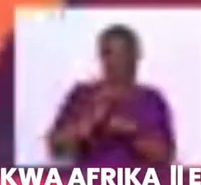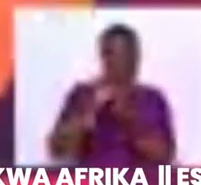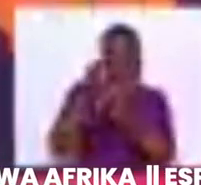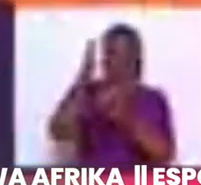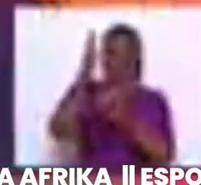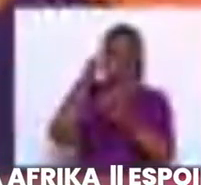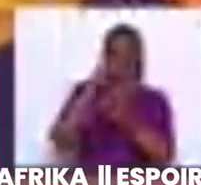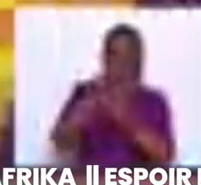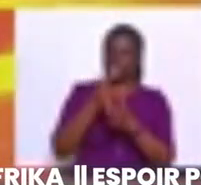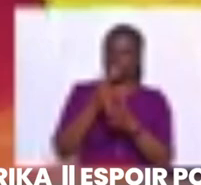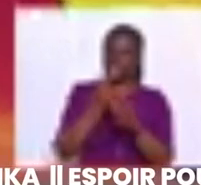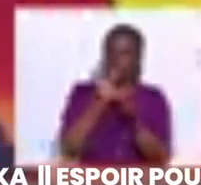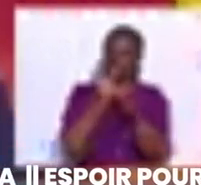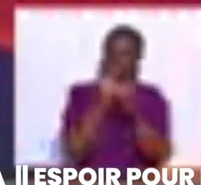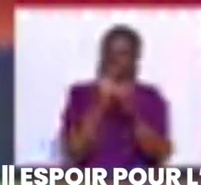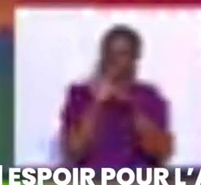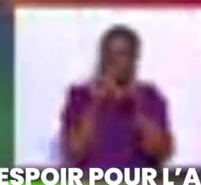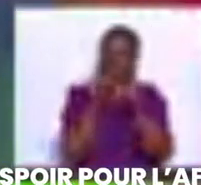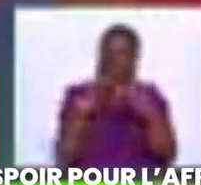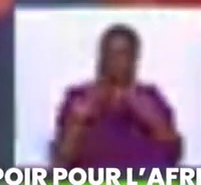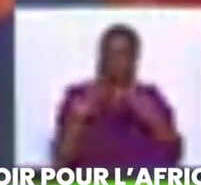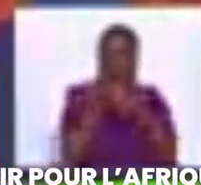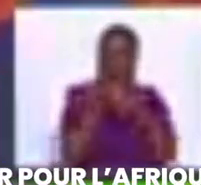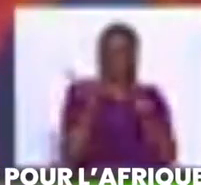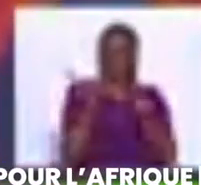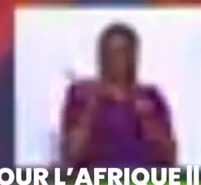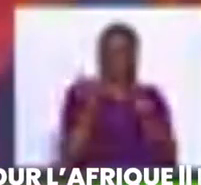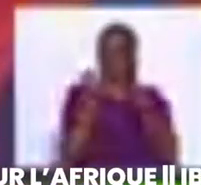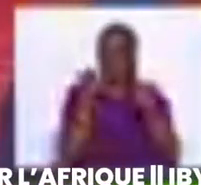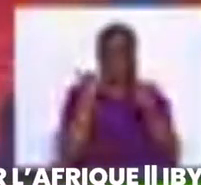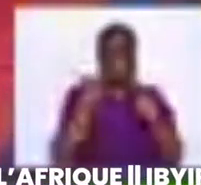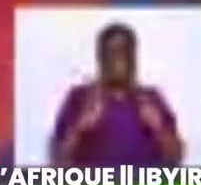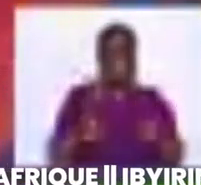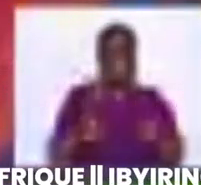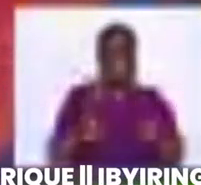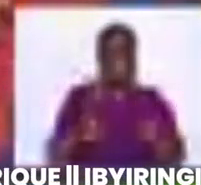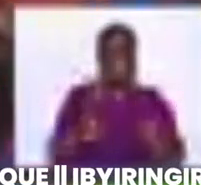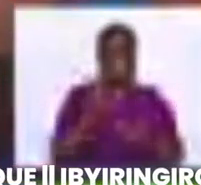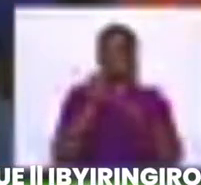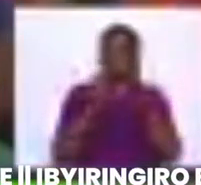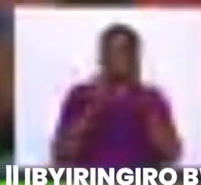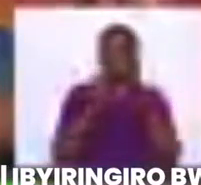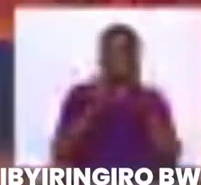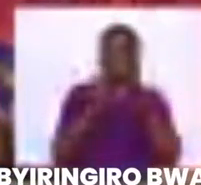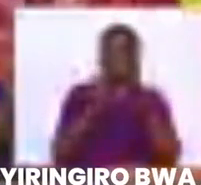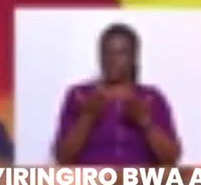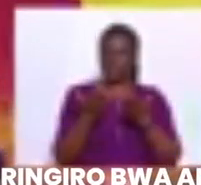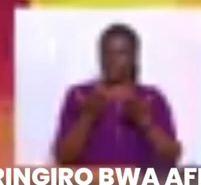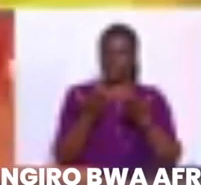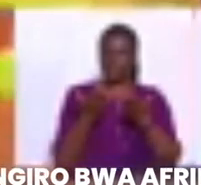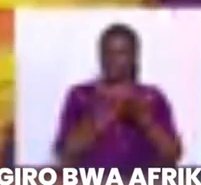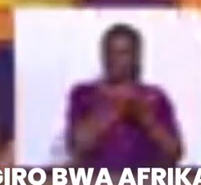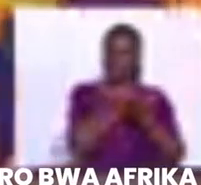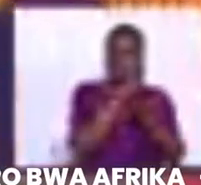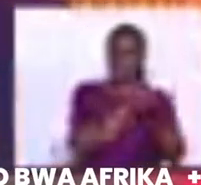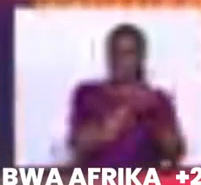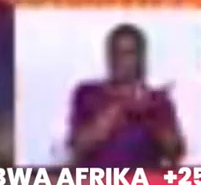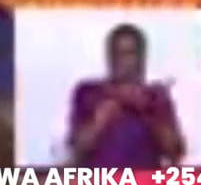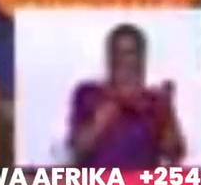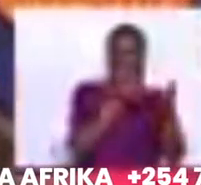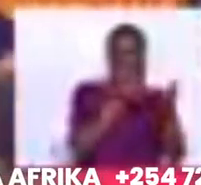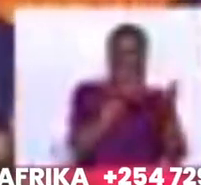told you exactly how he's going to cure you, he's told you personally, it may be that through the doctors and the